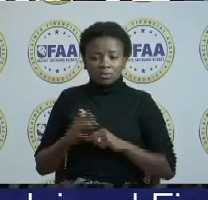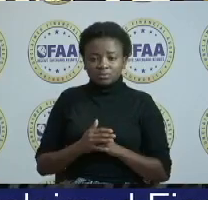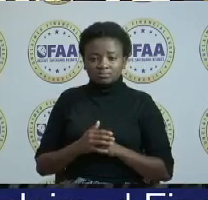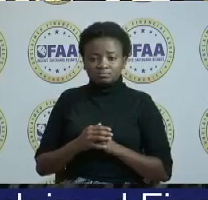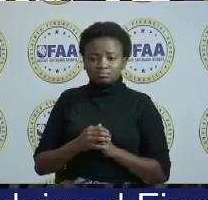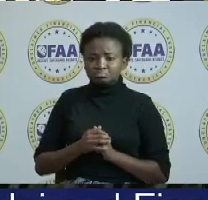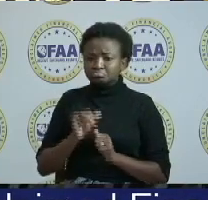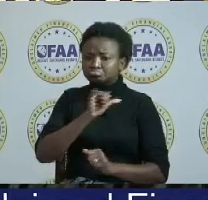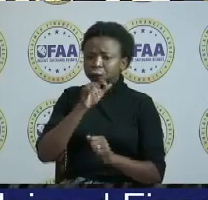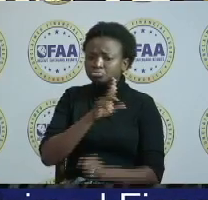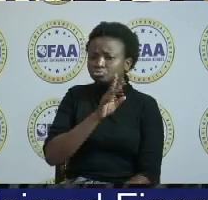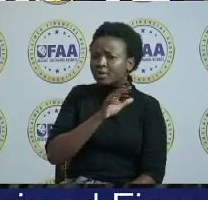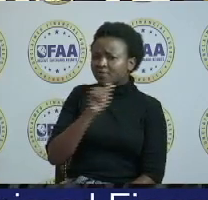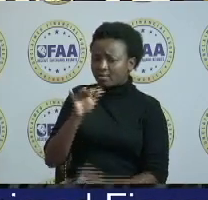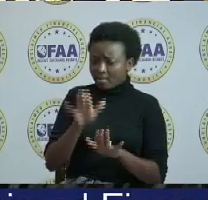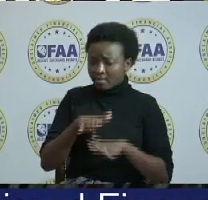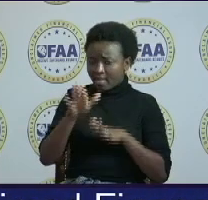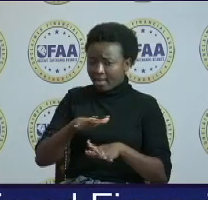is the authority conscious of